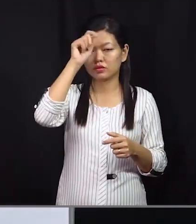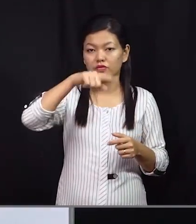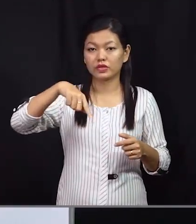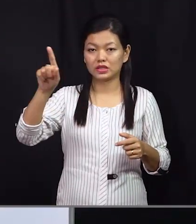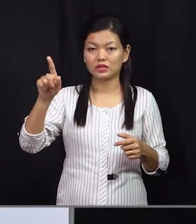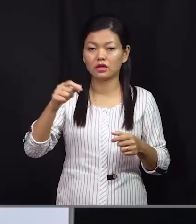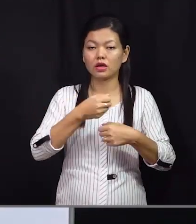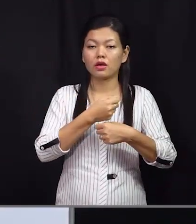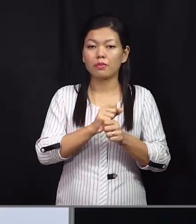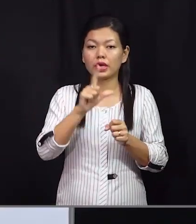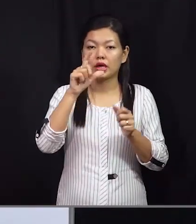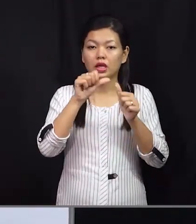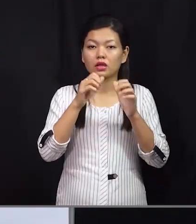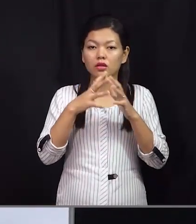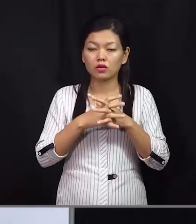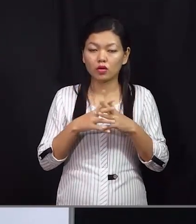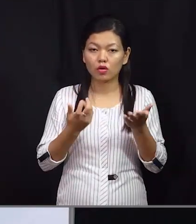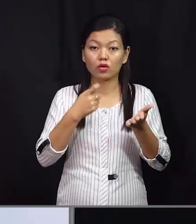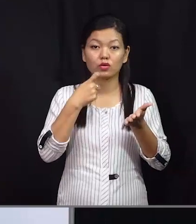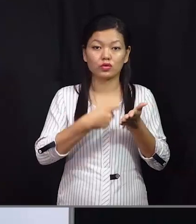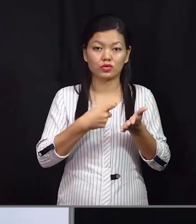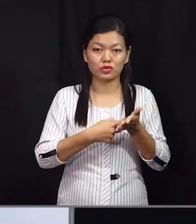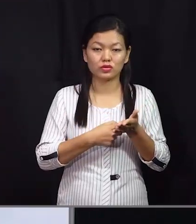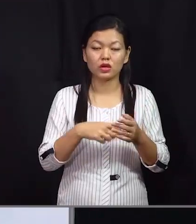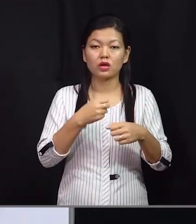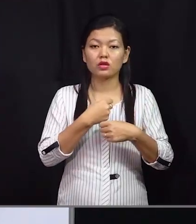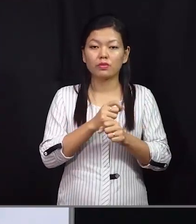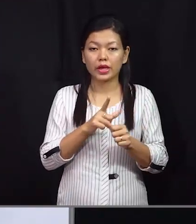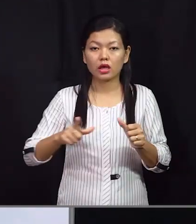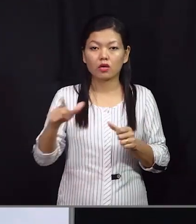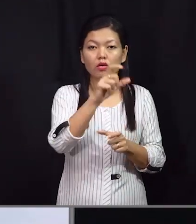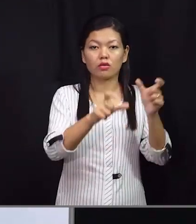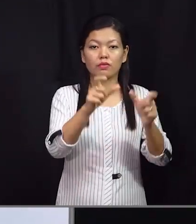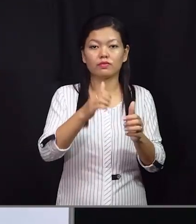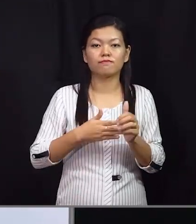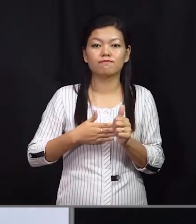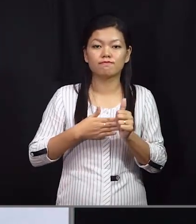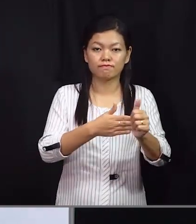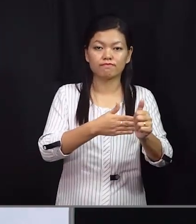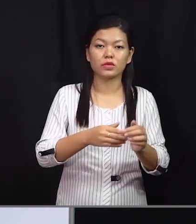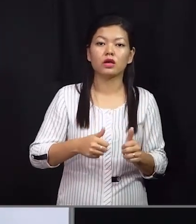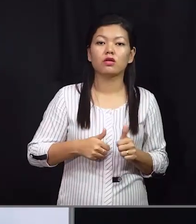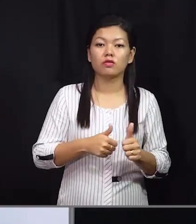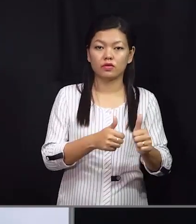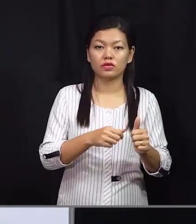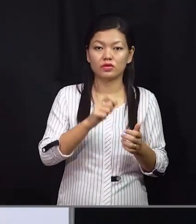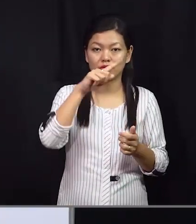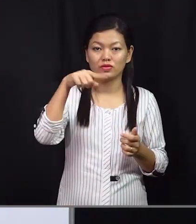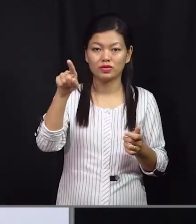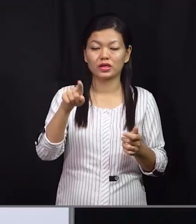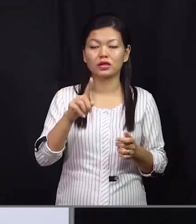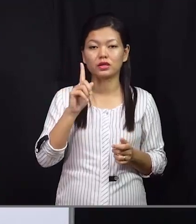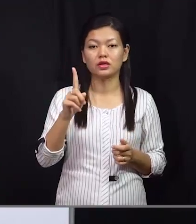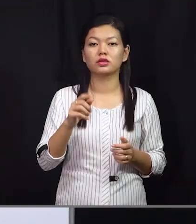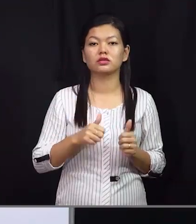to regulate the behavior of its members or to help in guiding the activities of